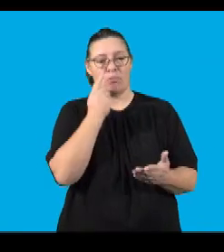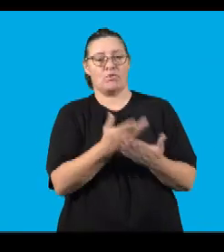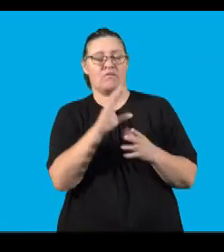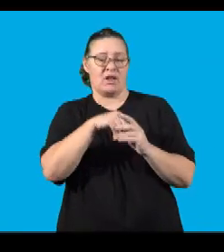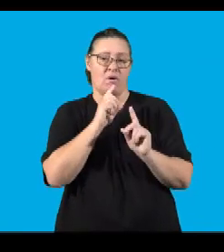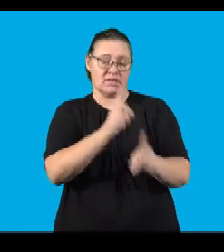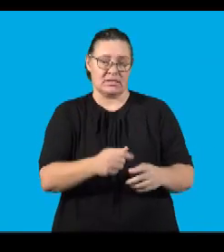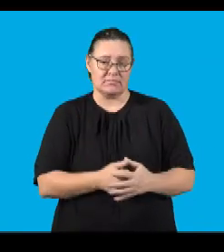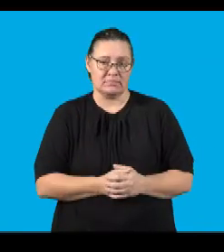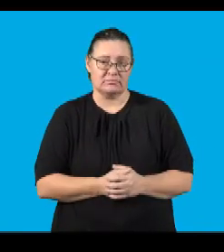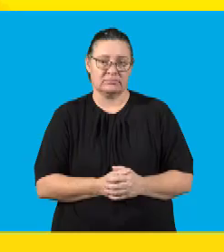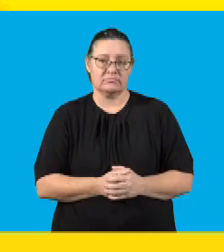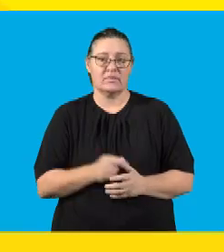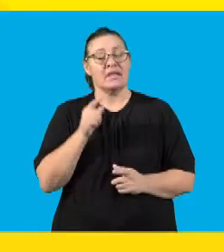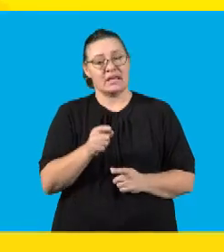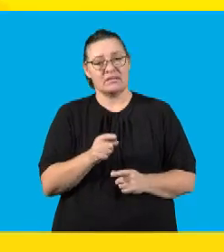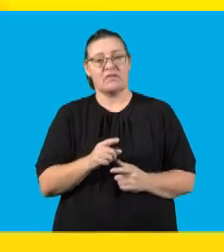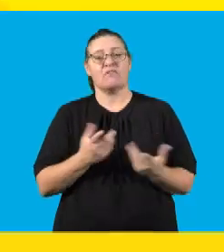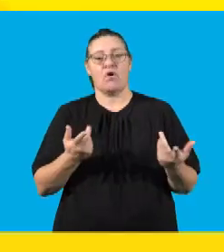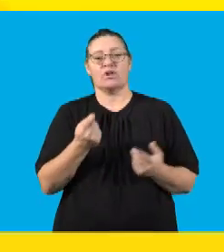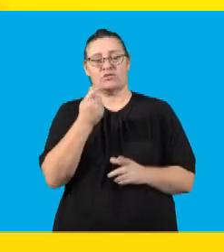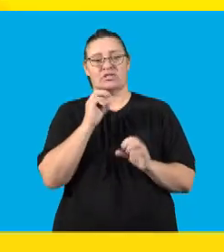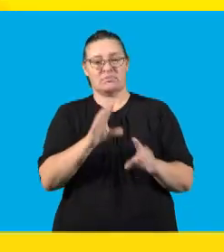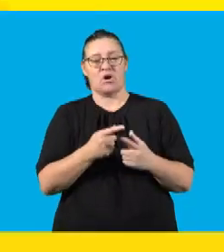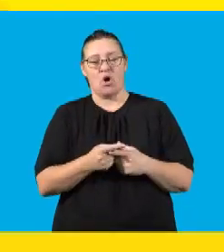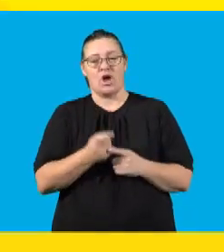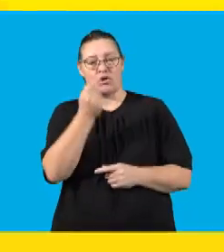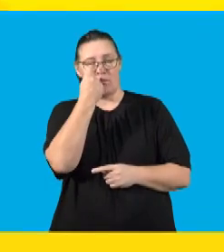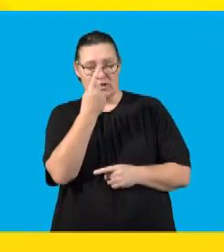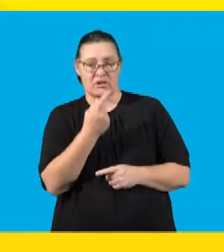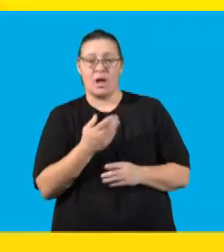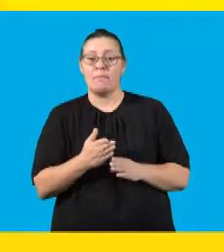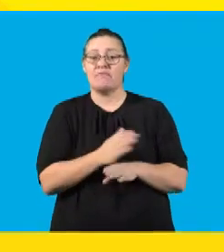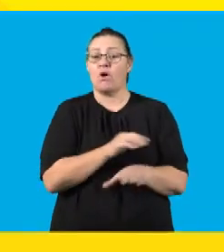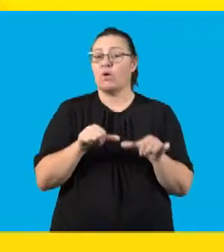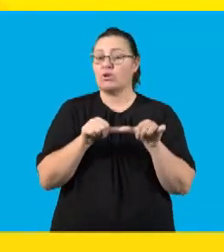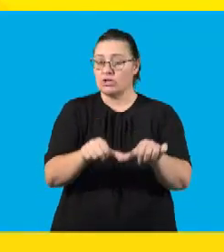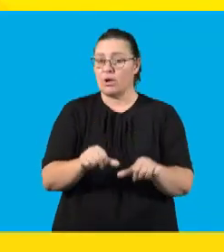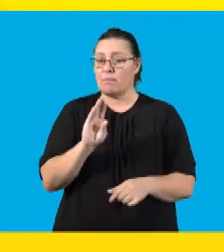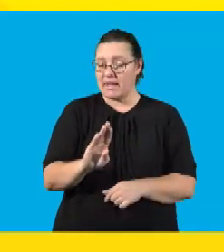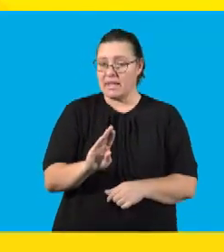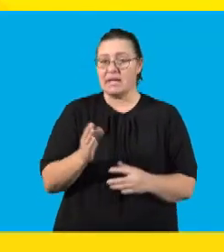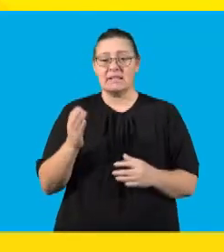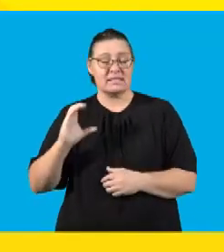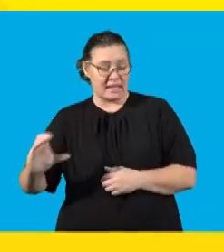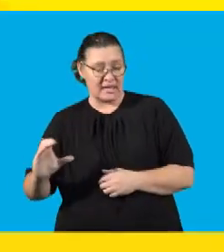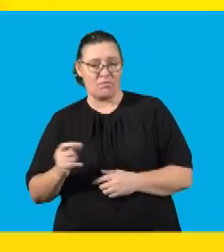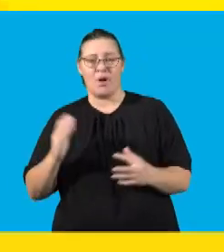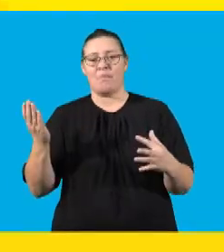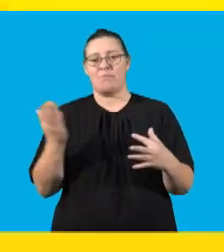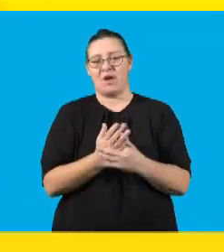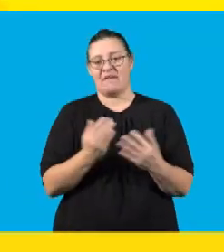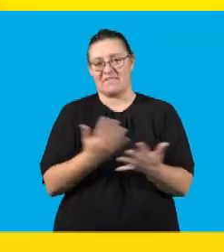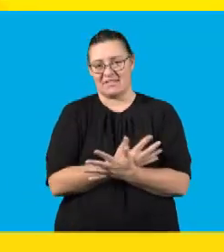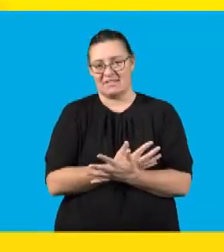them in your answer. So that was a few tips on the comprehension, and before we continue with section B and C, we're going to go